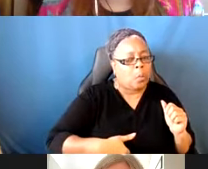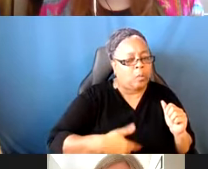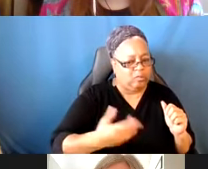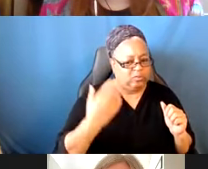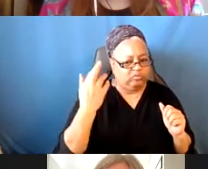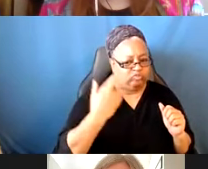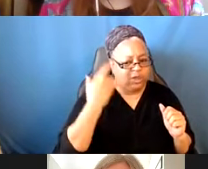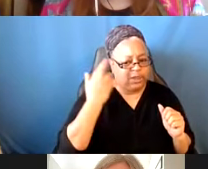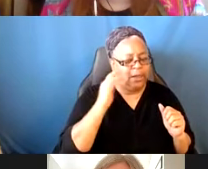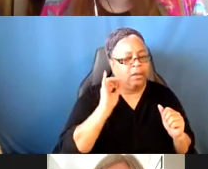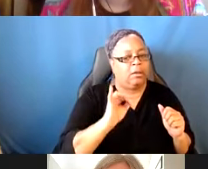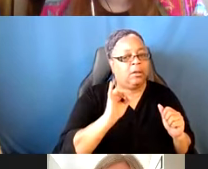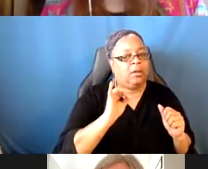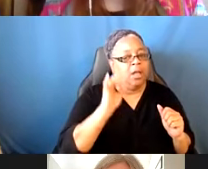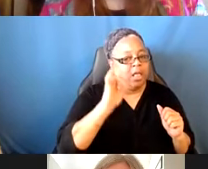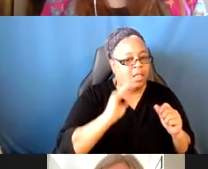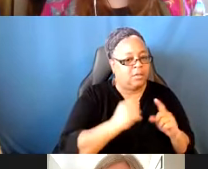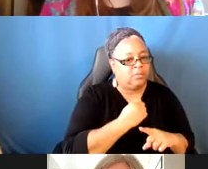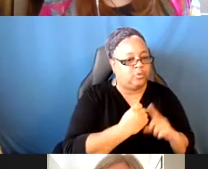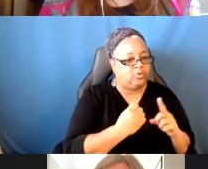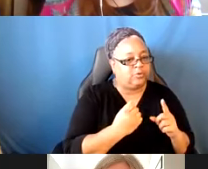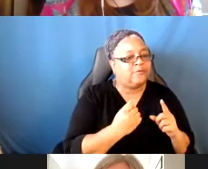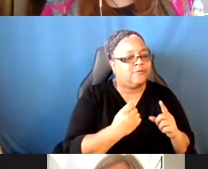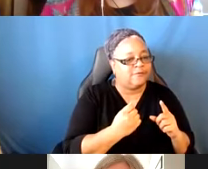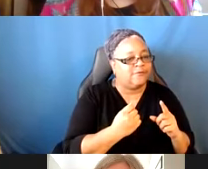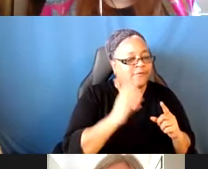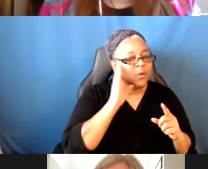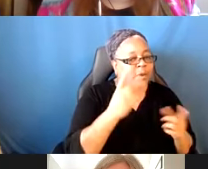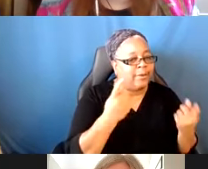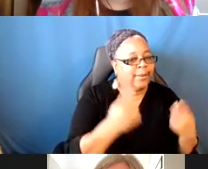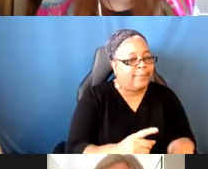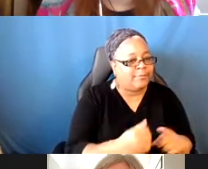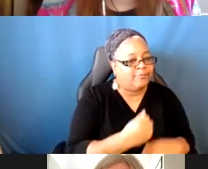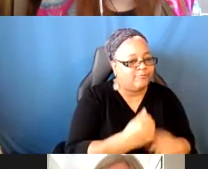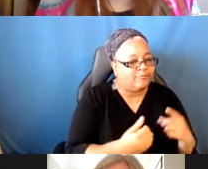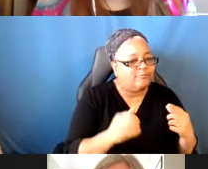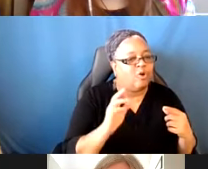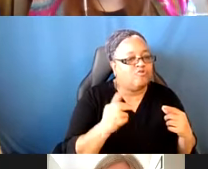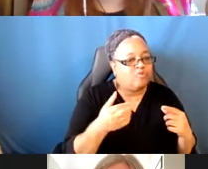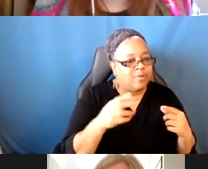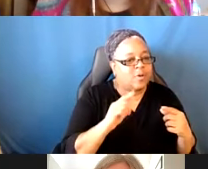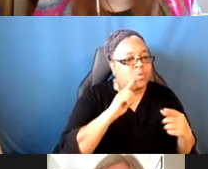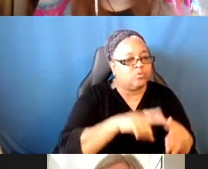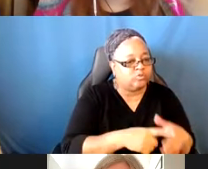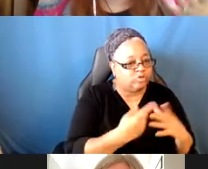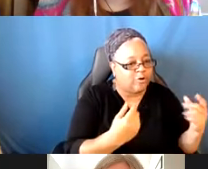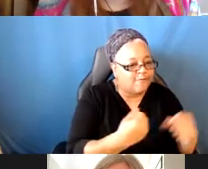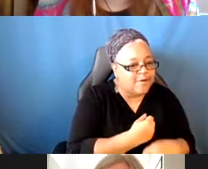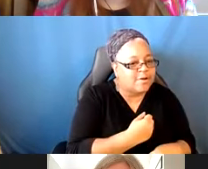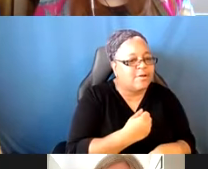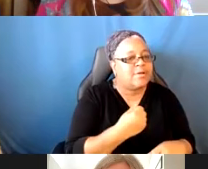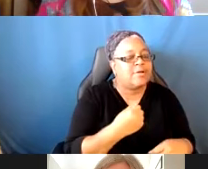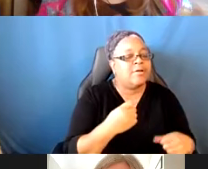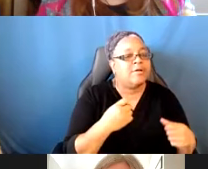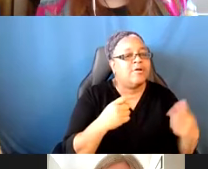that an abusive incident might happen, or that Robert's about to start a fight or start getting in